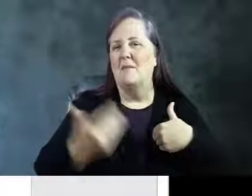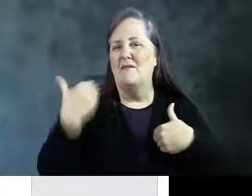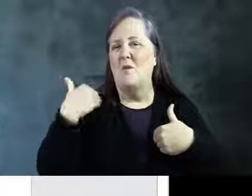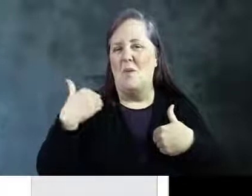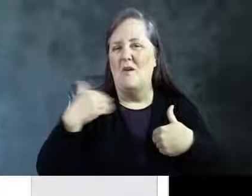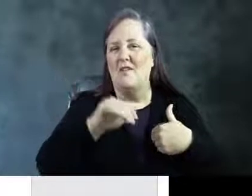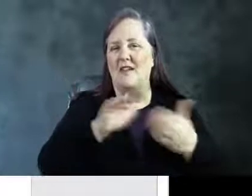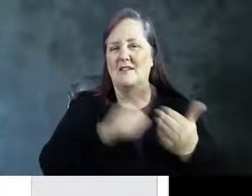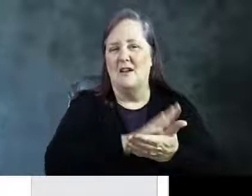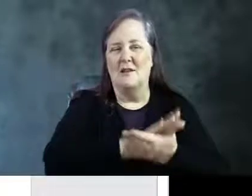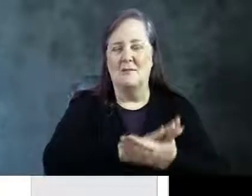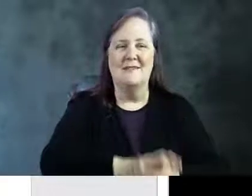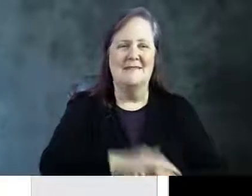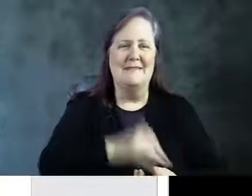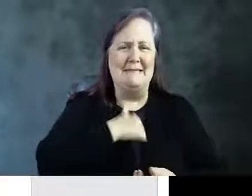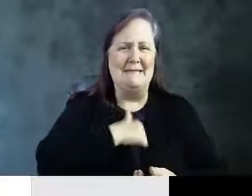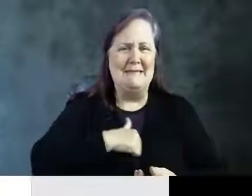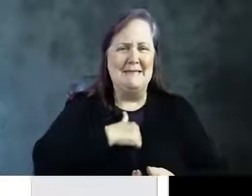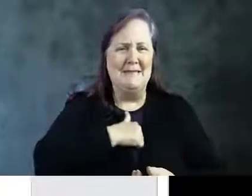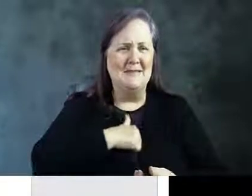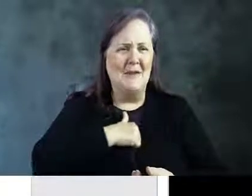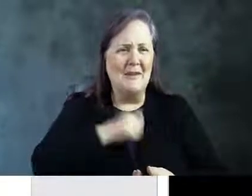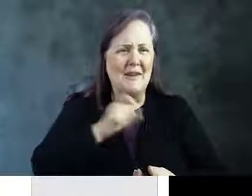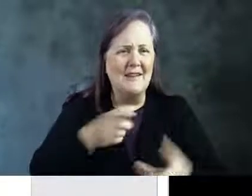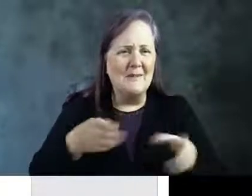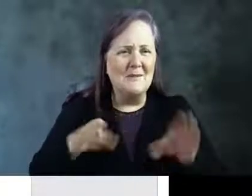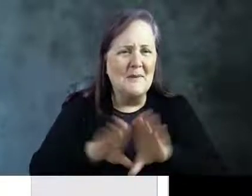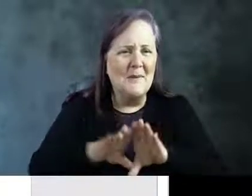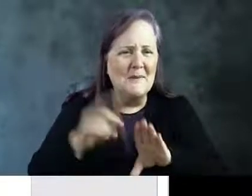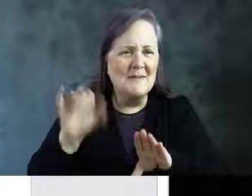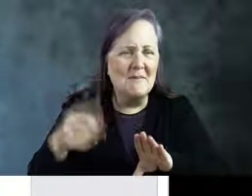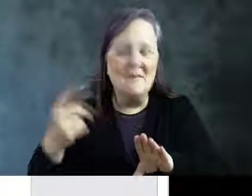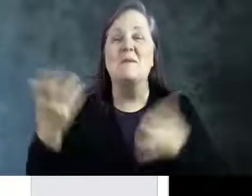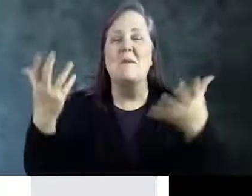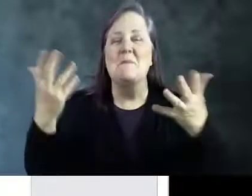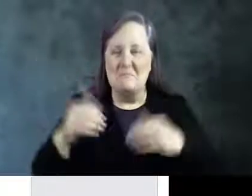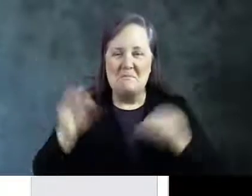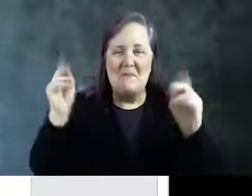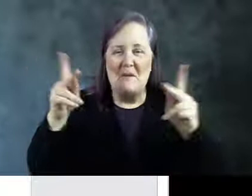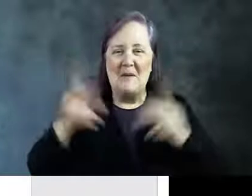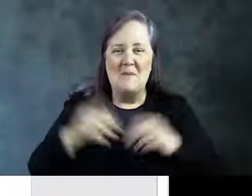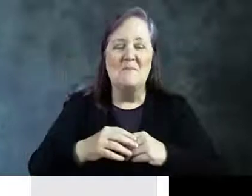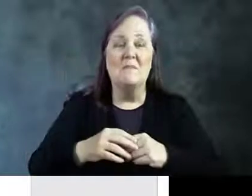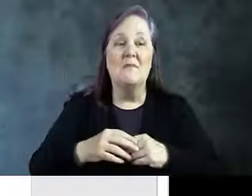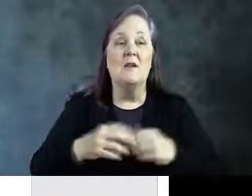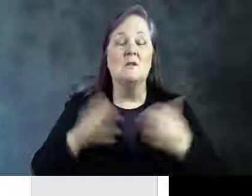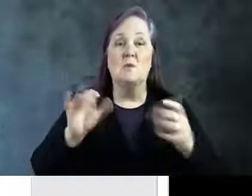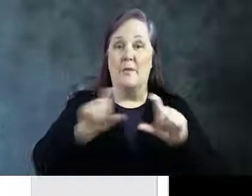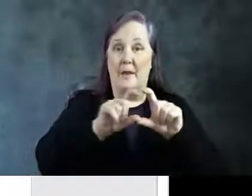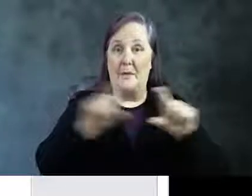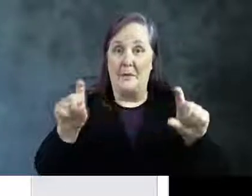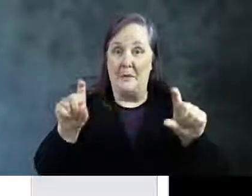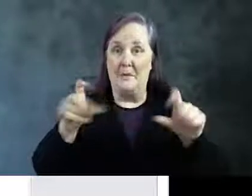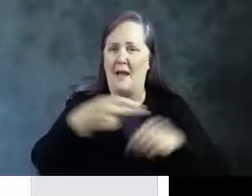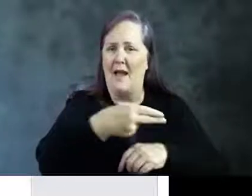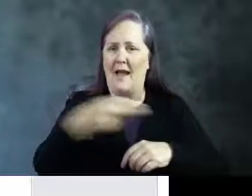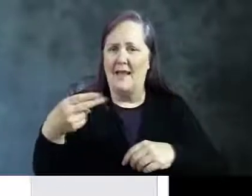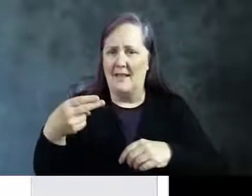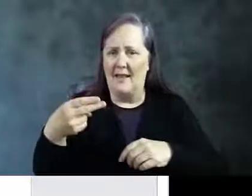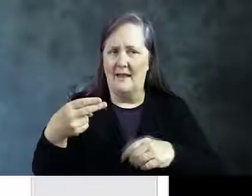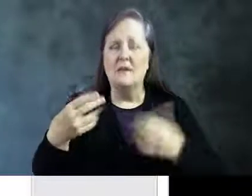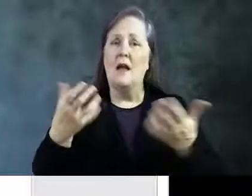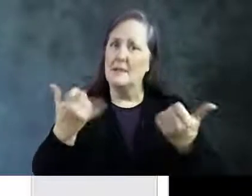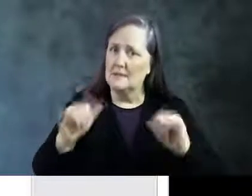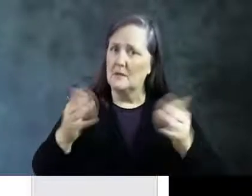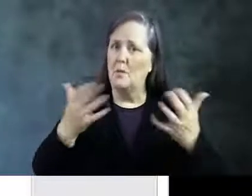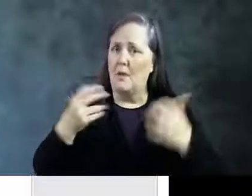Let's see. Sorry, I have Teams up. I guess I should close that. Okay, so I have what is Cfilc highlighted. I still want to make that a heading